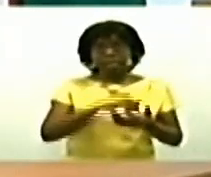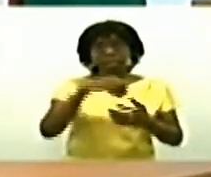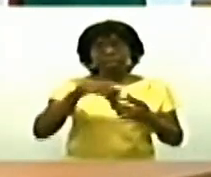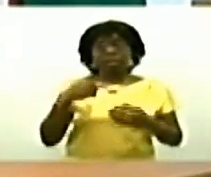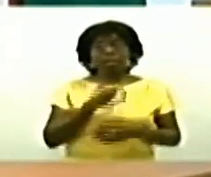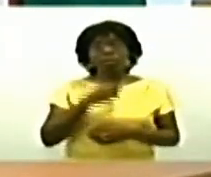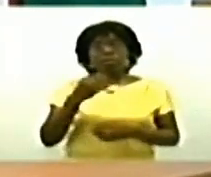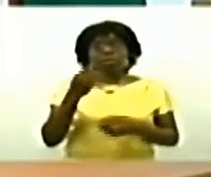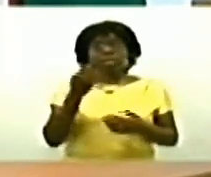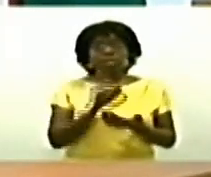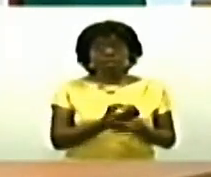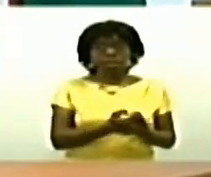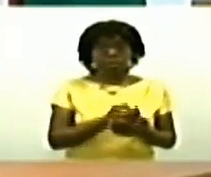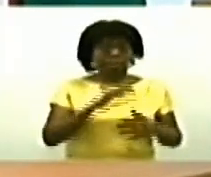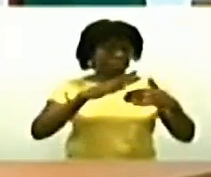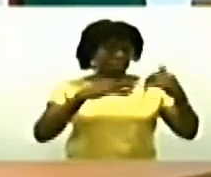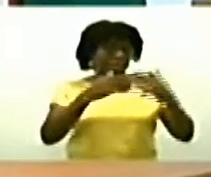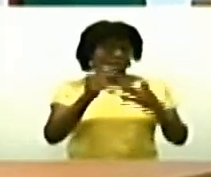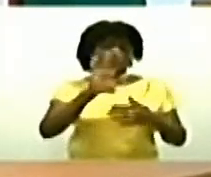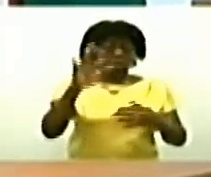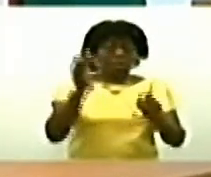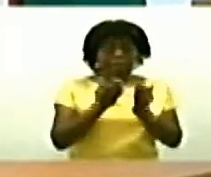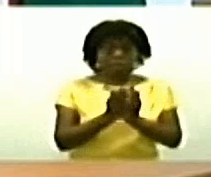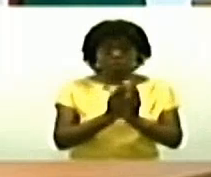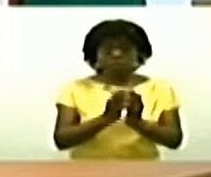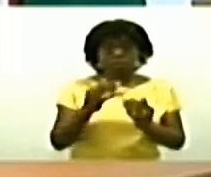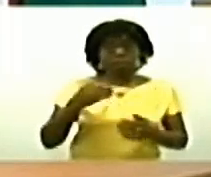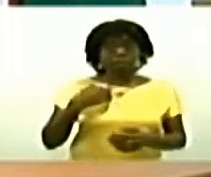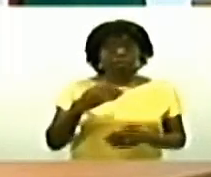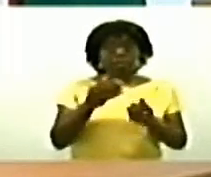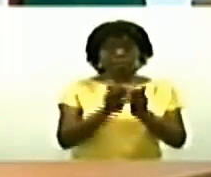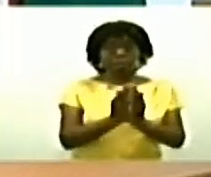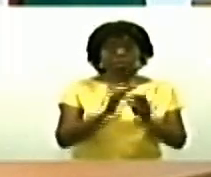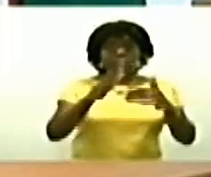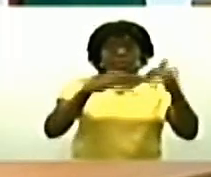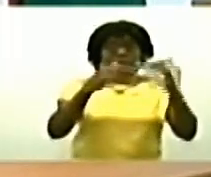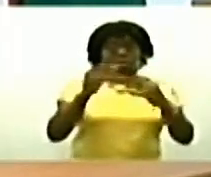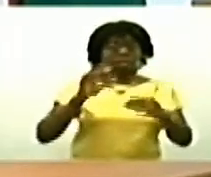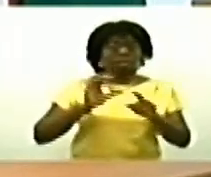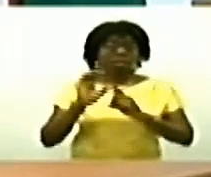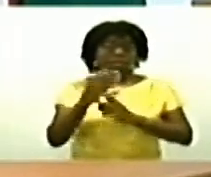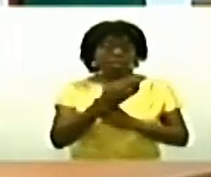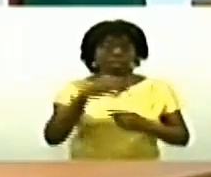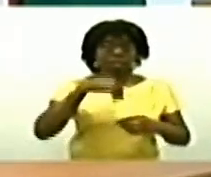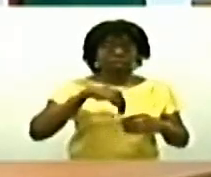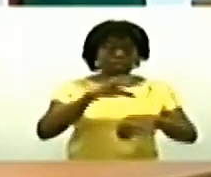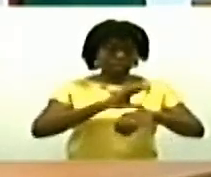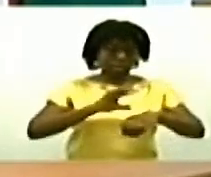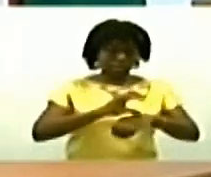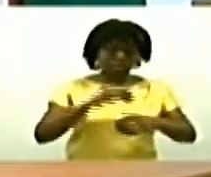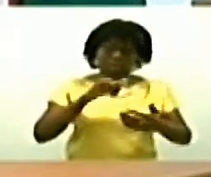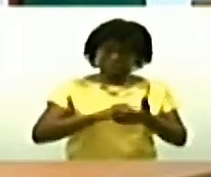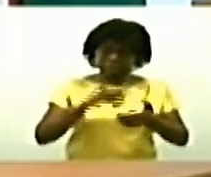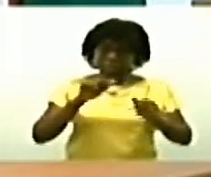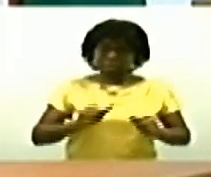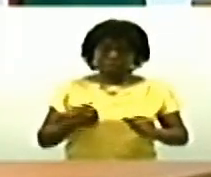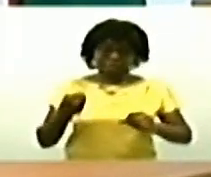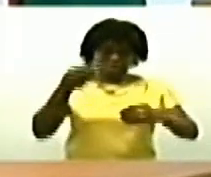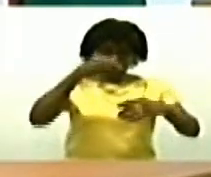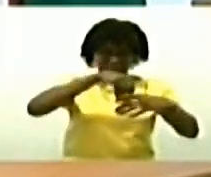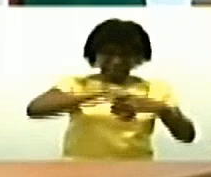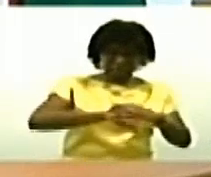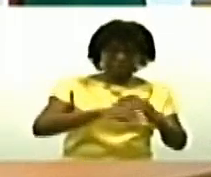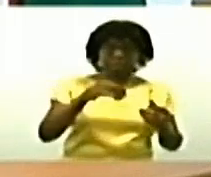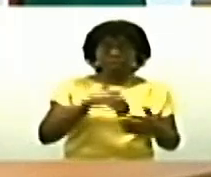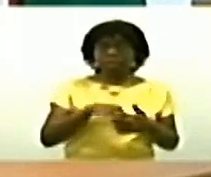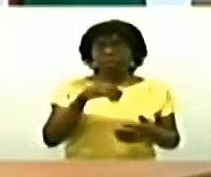own boats. We have a boat building culture in Carriacou and Petit Martinique. that could be integrated into it.